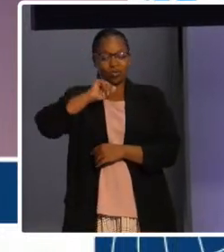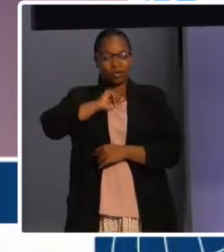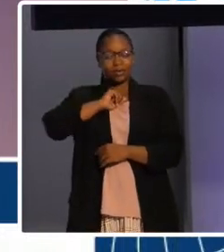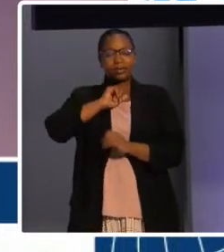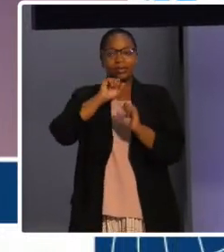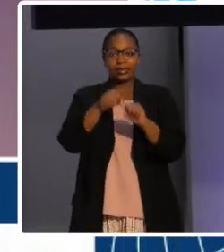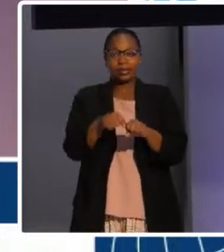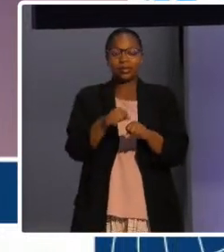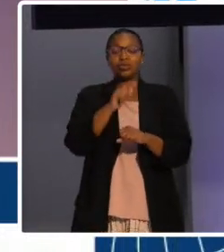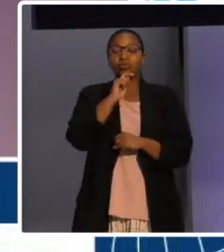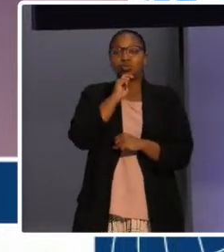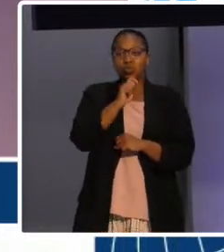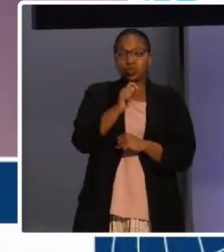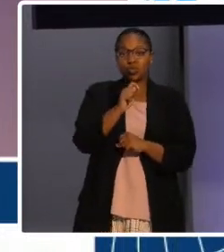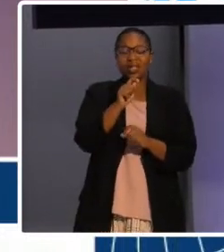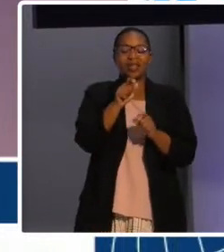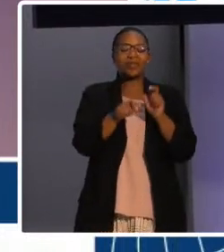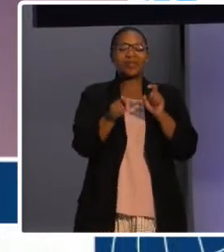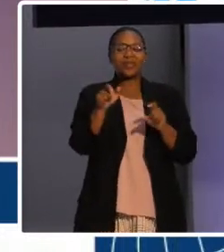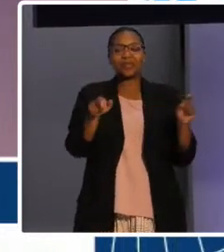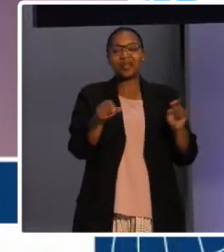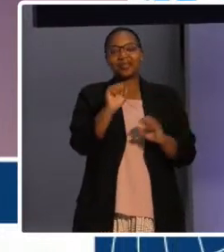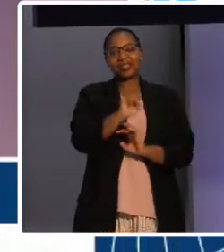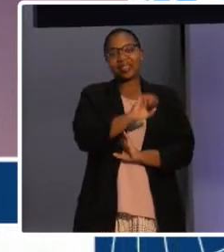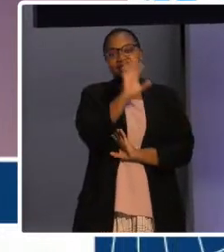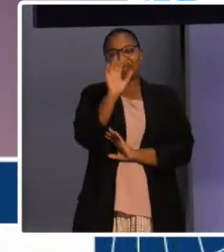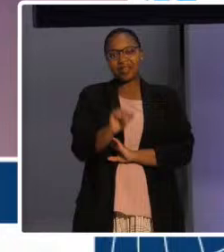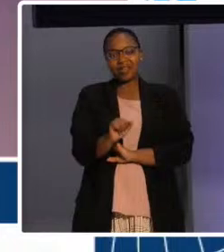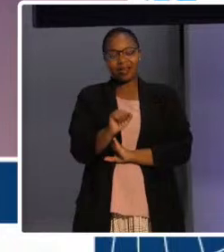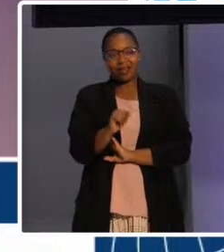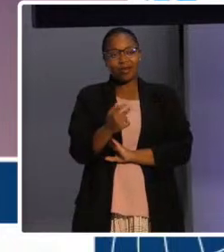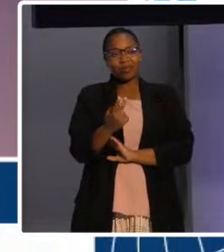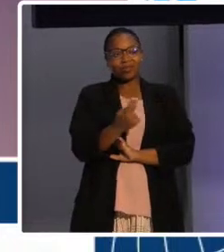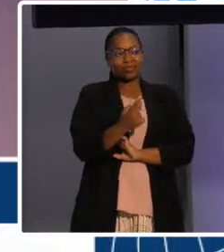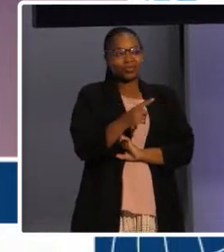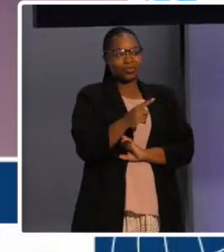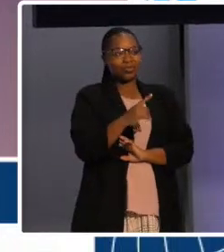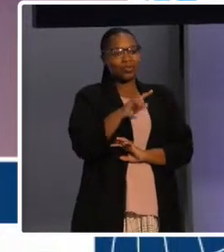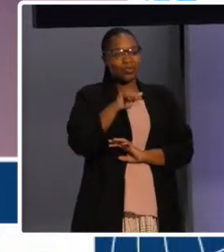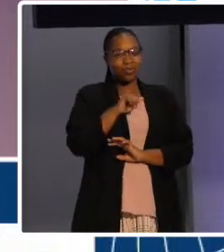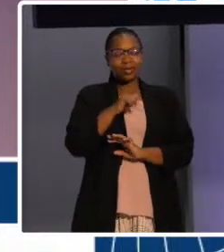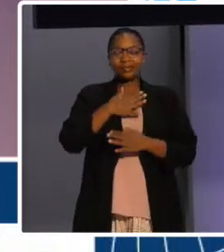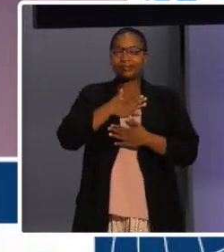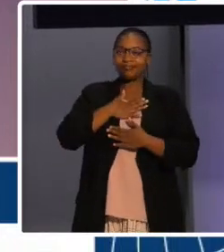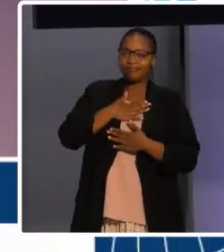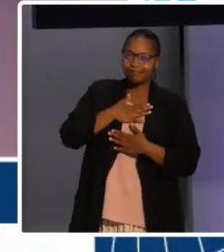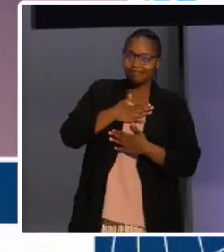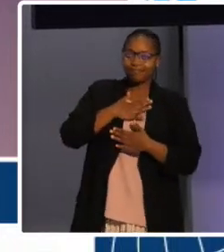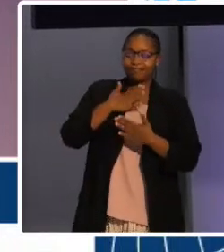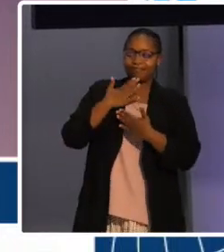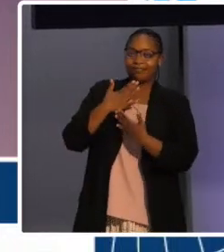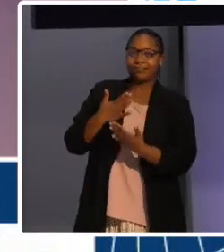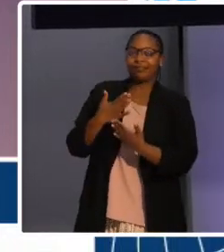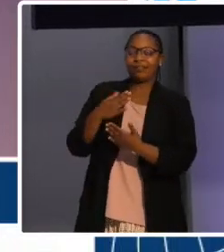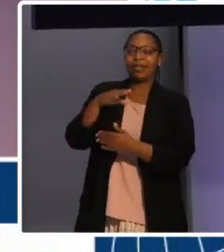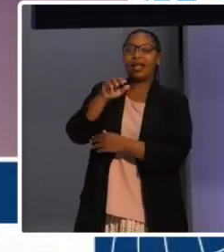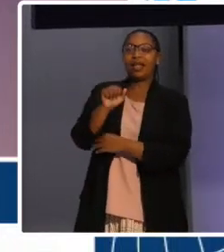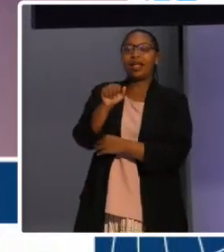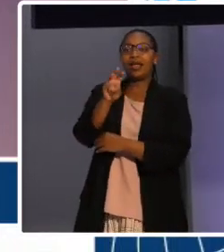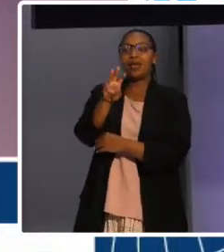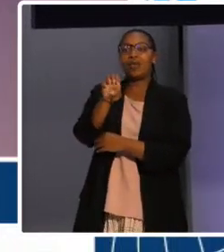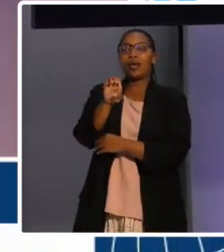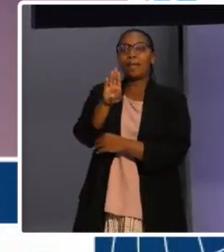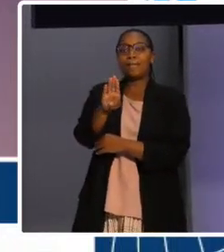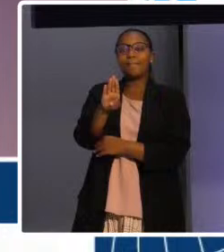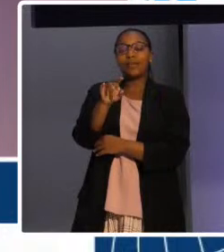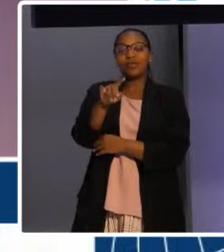indeed the people of South Africa to extend our gratitude to AWEB for its sterling